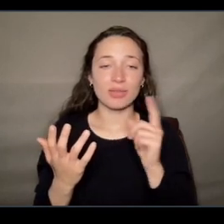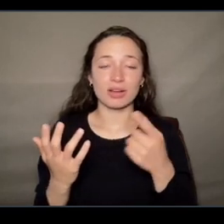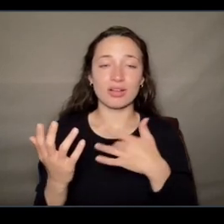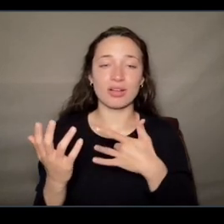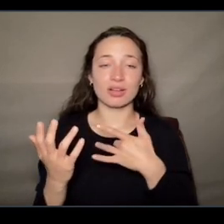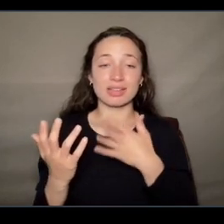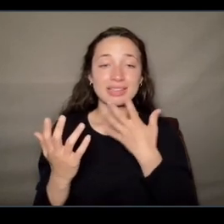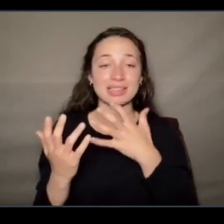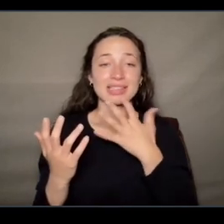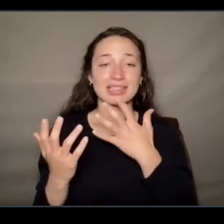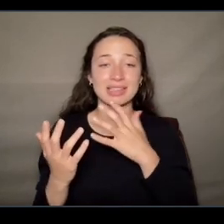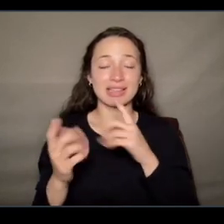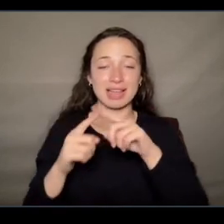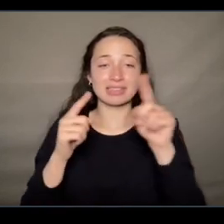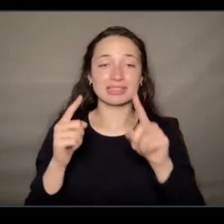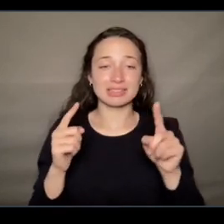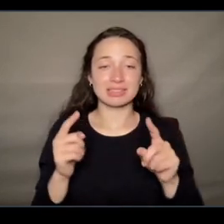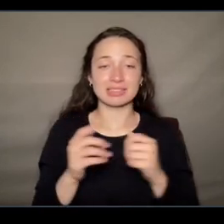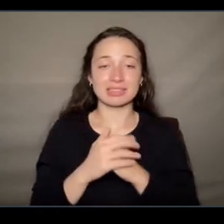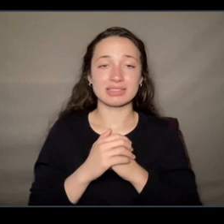only heat lightning,